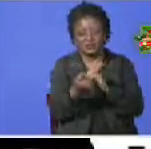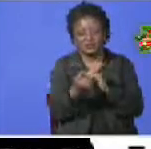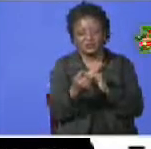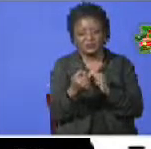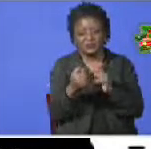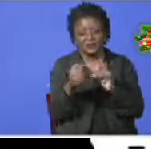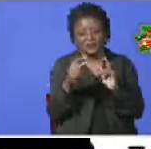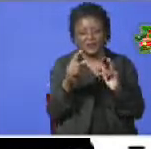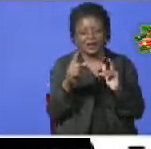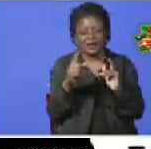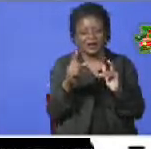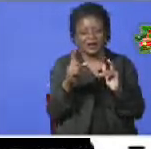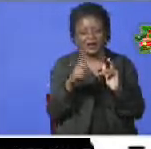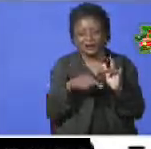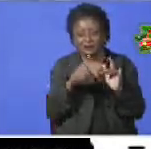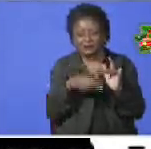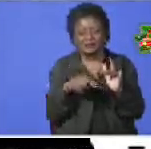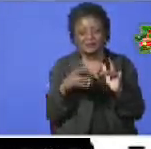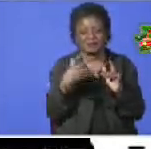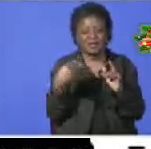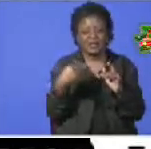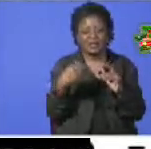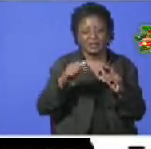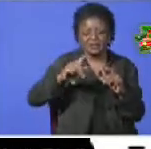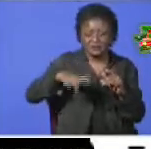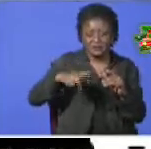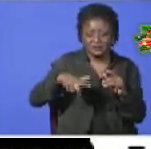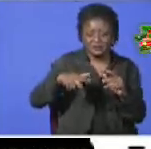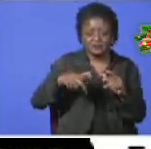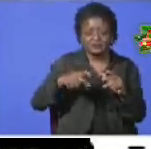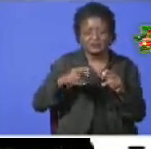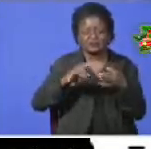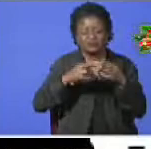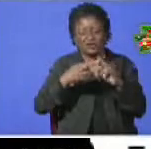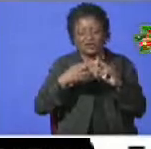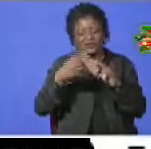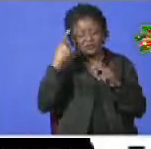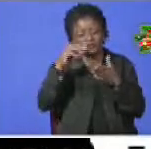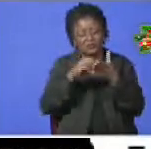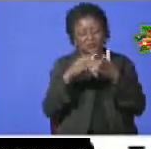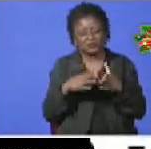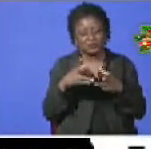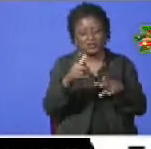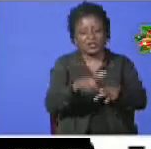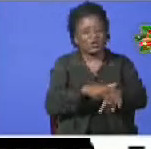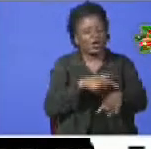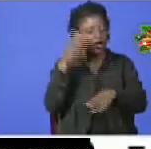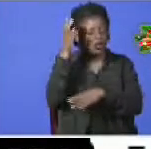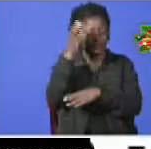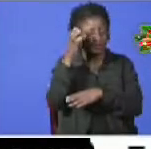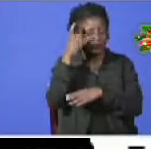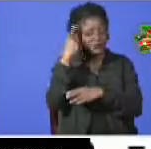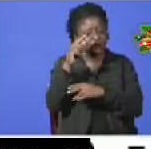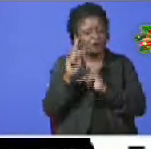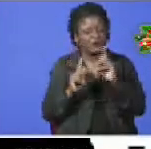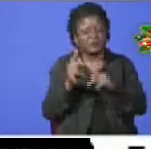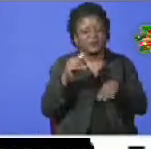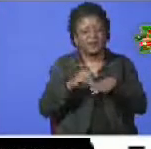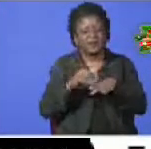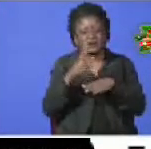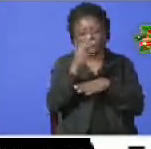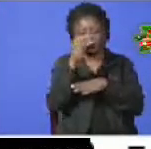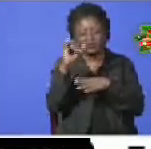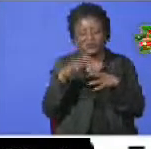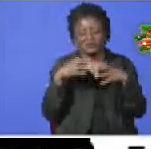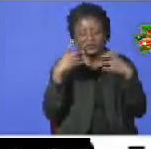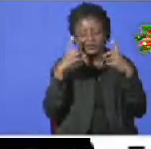Absenteeism and truancy rates among students has long been a concern for officials at the Bahamas Ministry of Education. But due